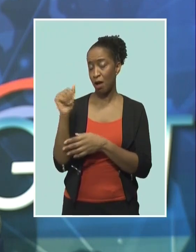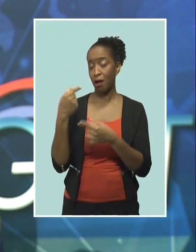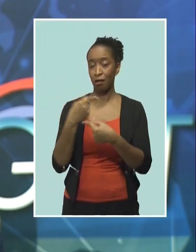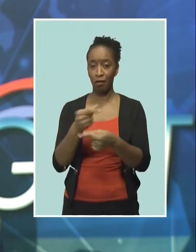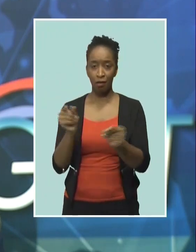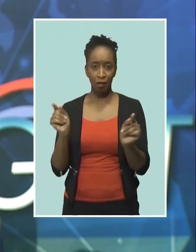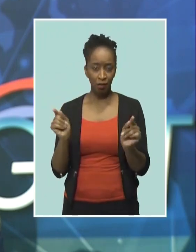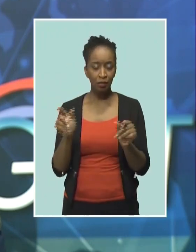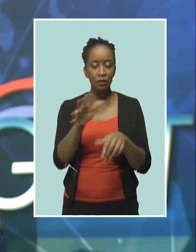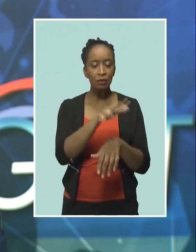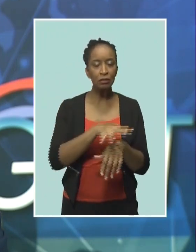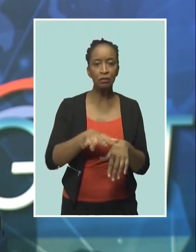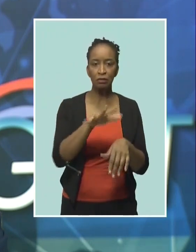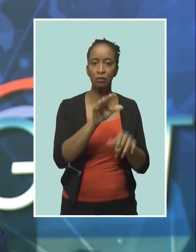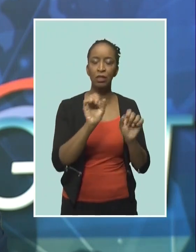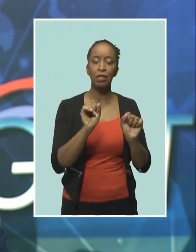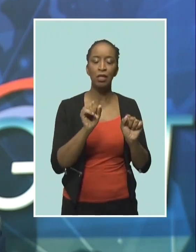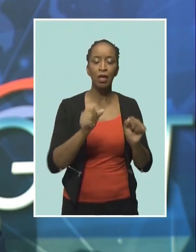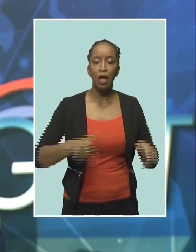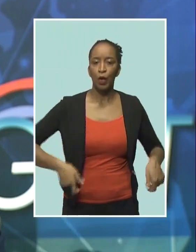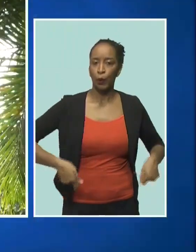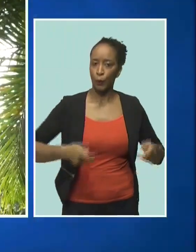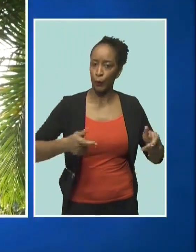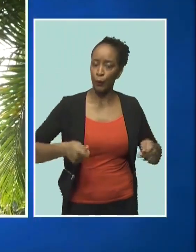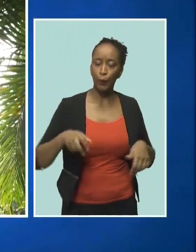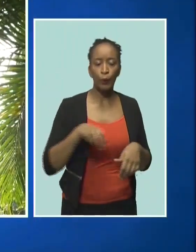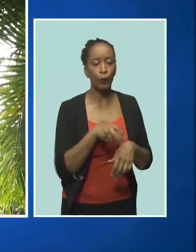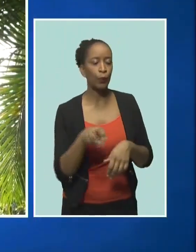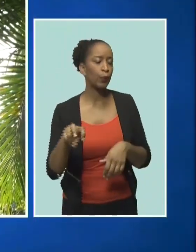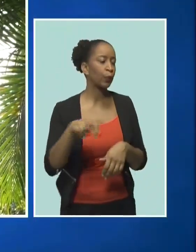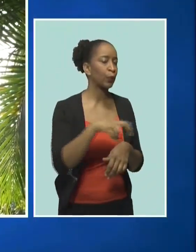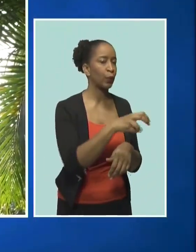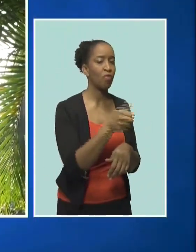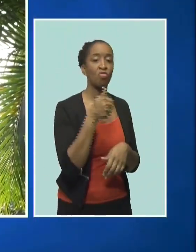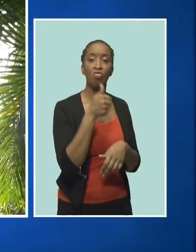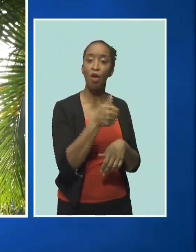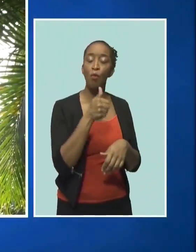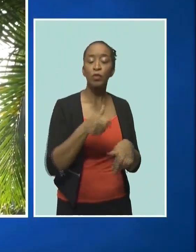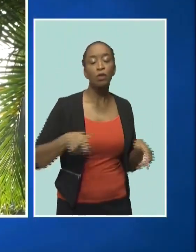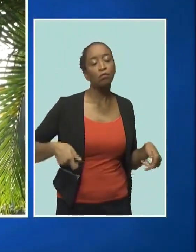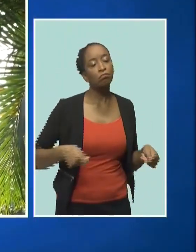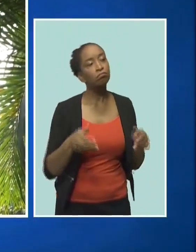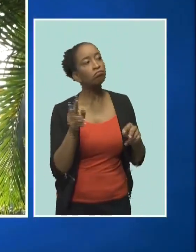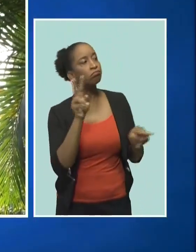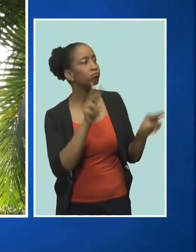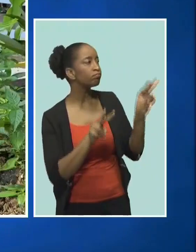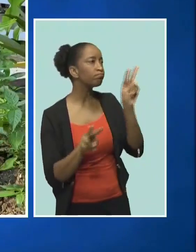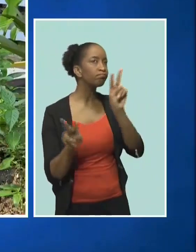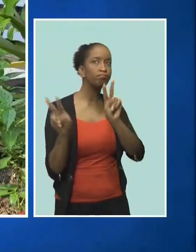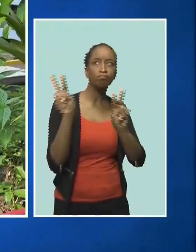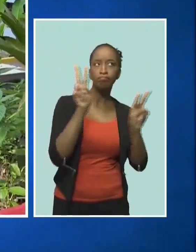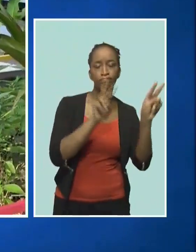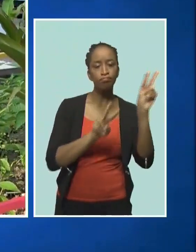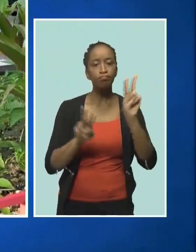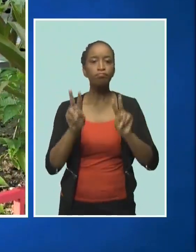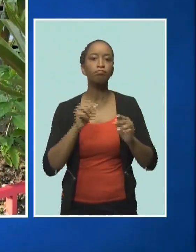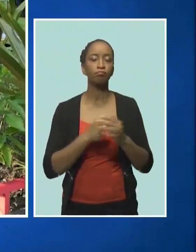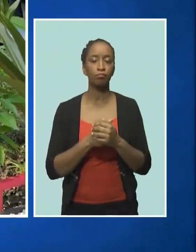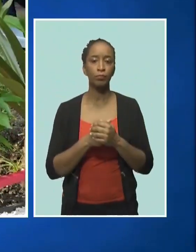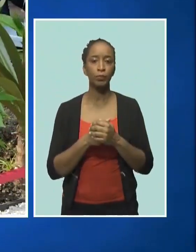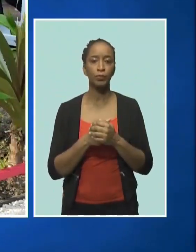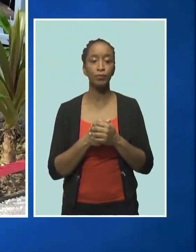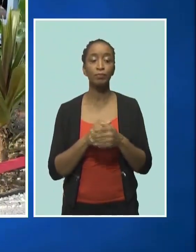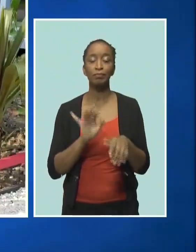Joseph property independently. That area, called Rochelle's Garden, came about after numerous queries. It was opened with